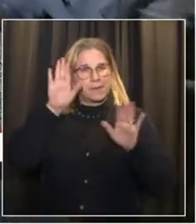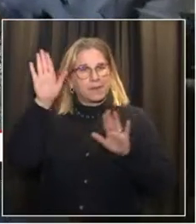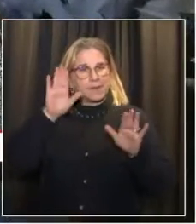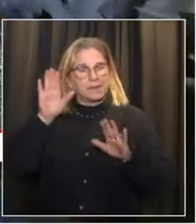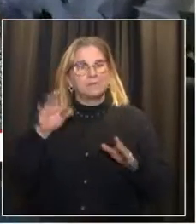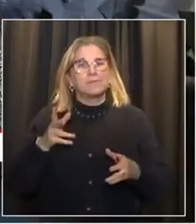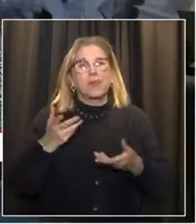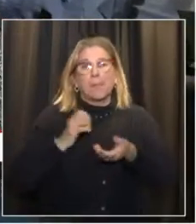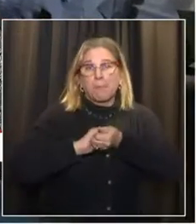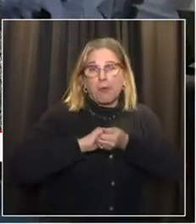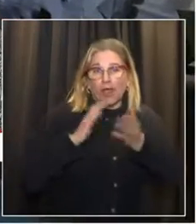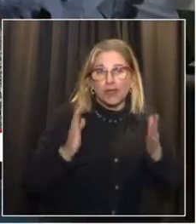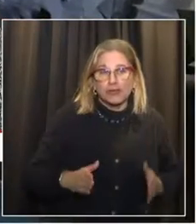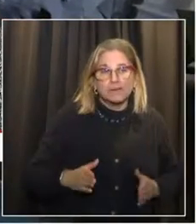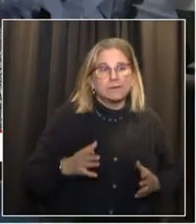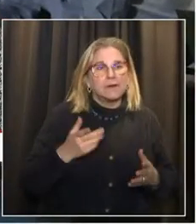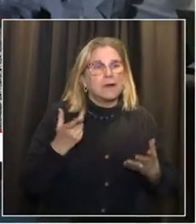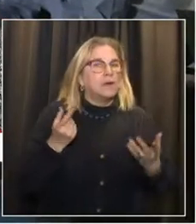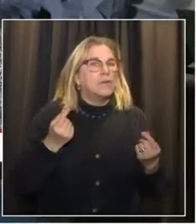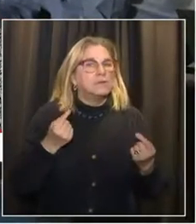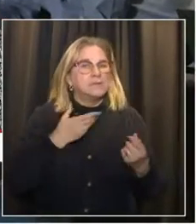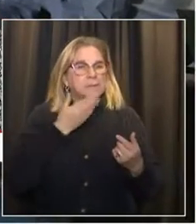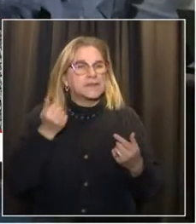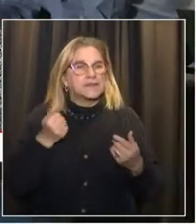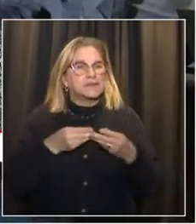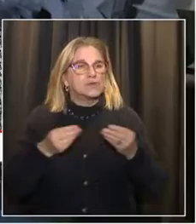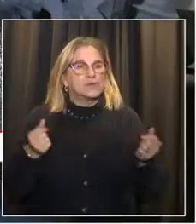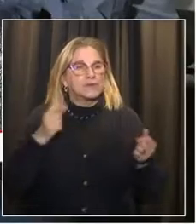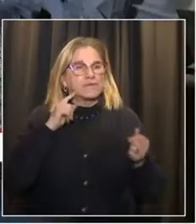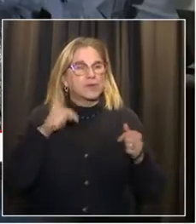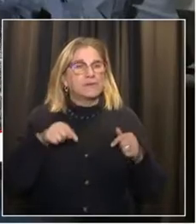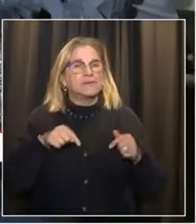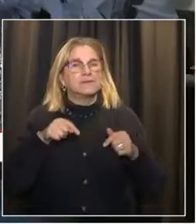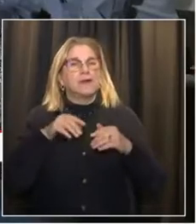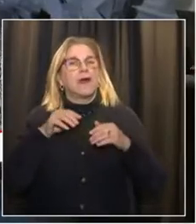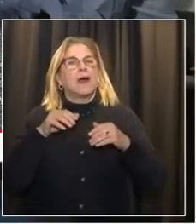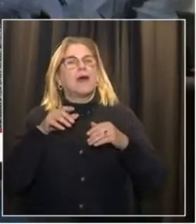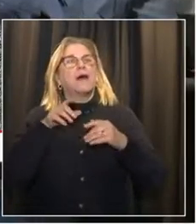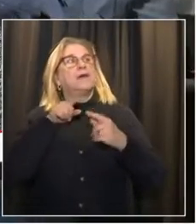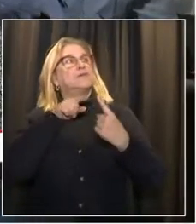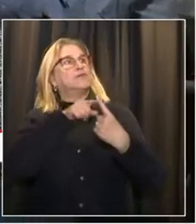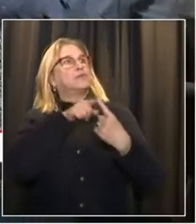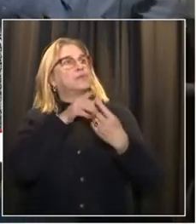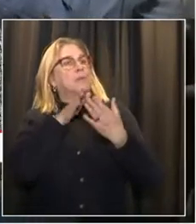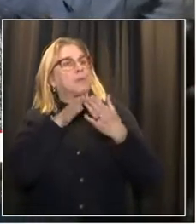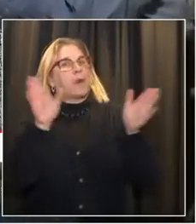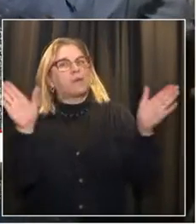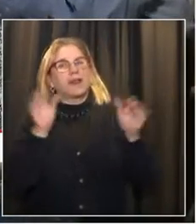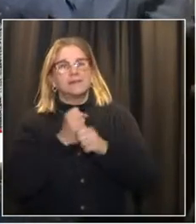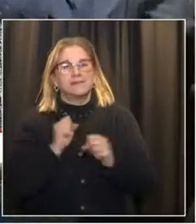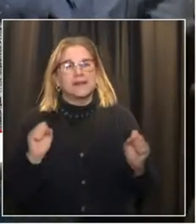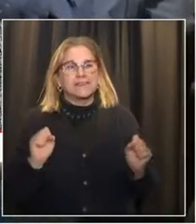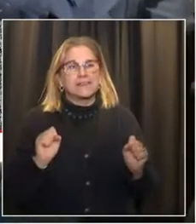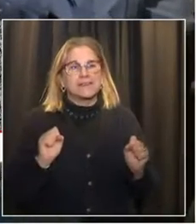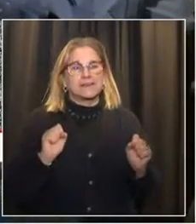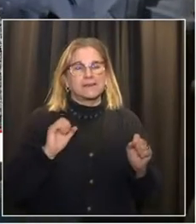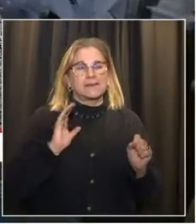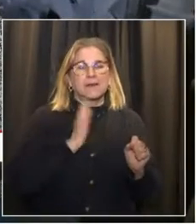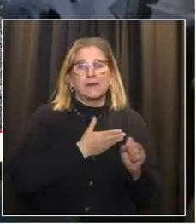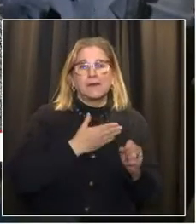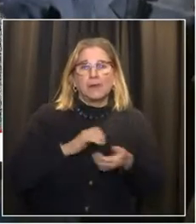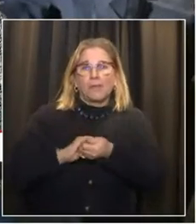about our public safety task force work and how we're bringing together our agencies on a regular basis this year.